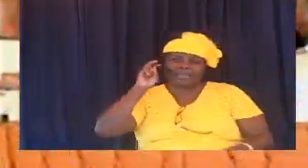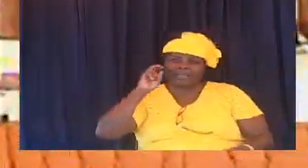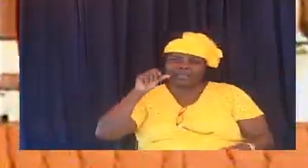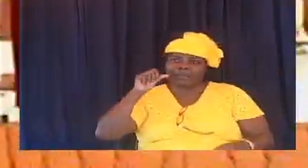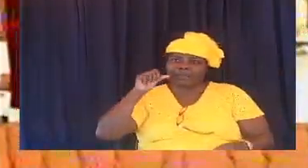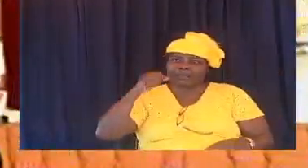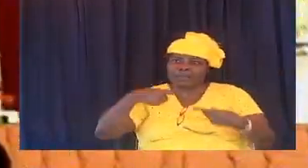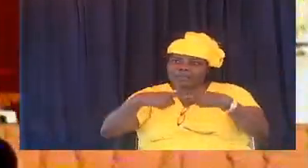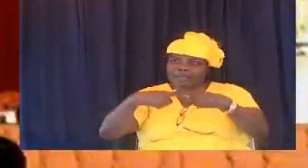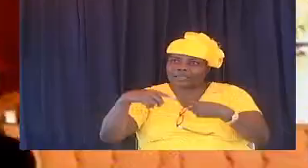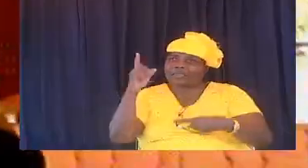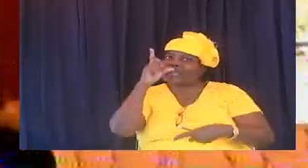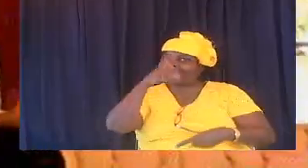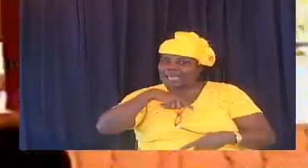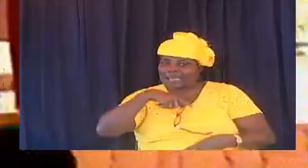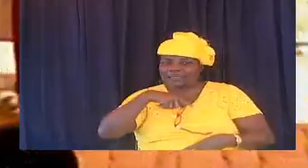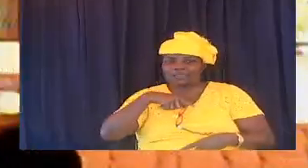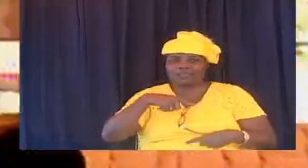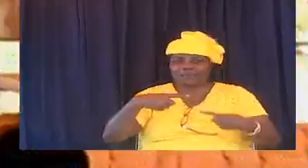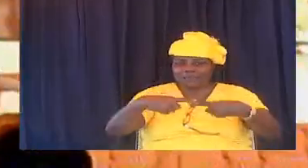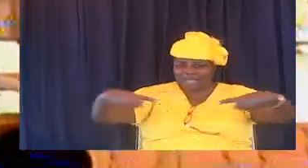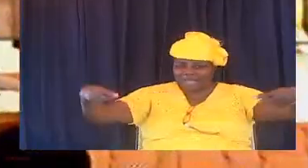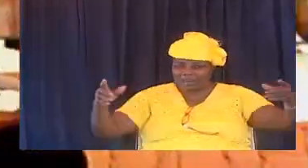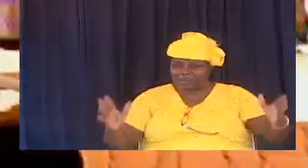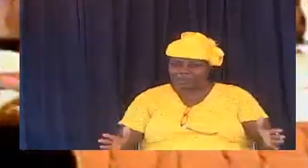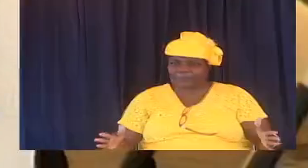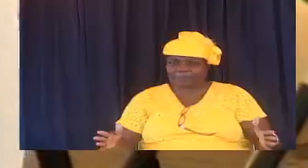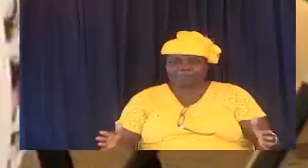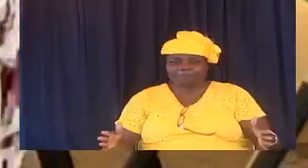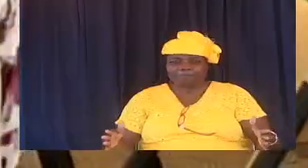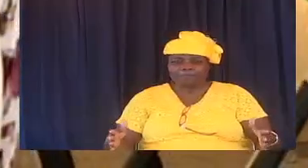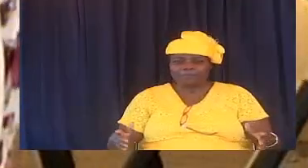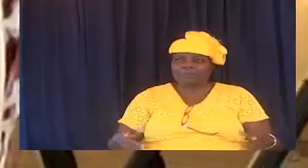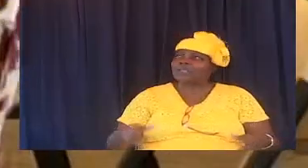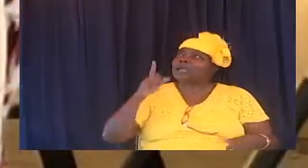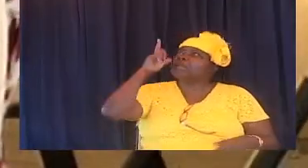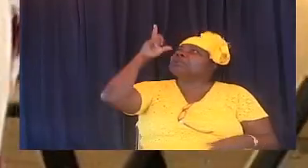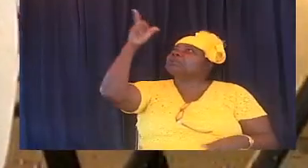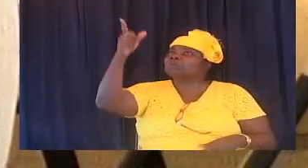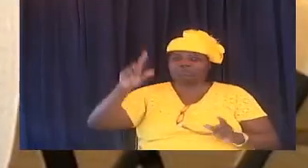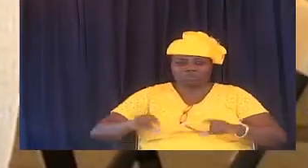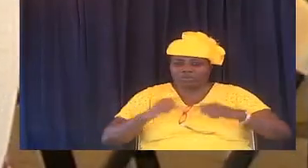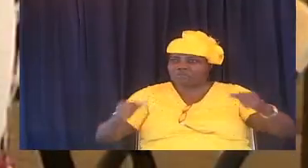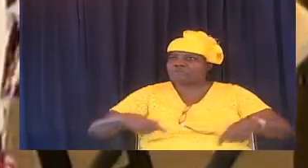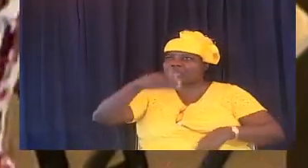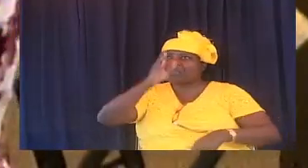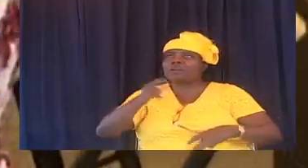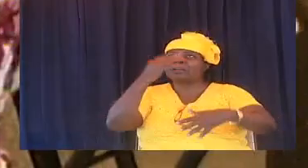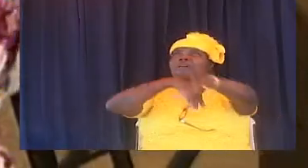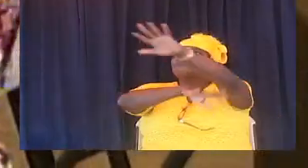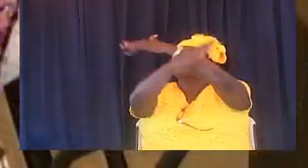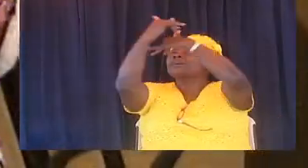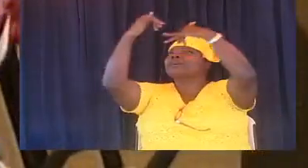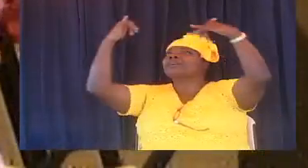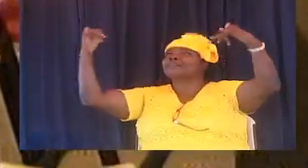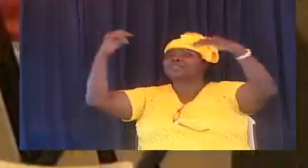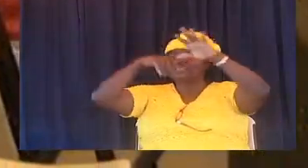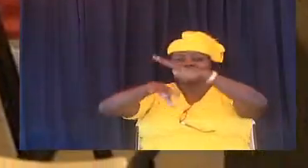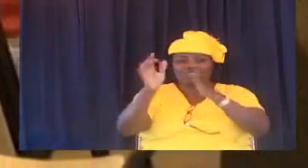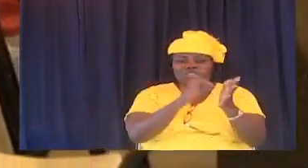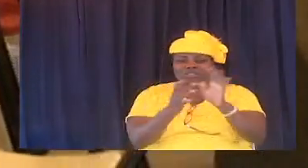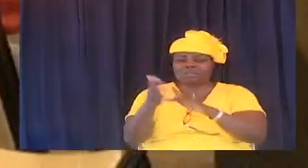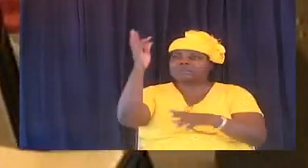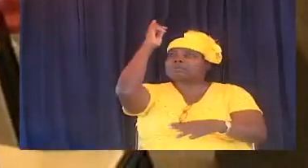it out right now in the name of Jesus. Have your way as we look to you, the great God of heaven. In Jesus' name we pray this morning. In Jesus' name,